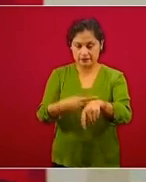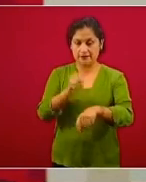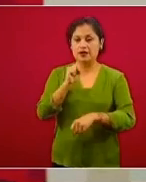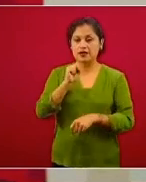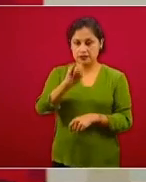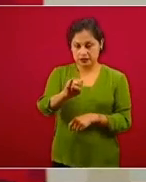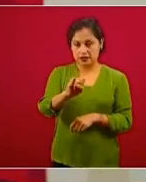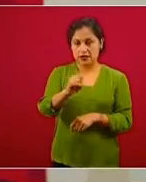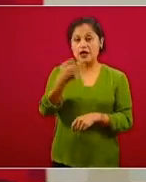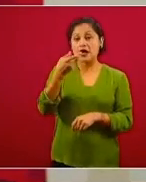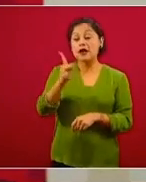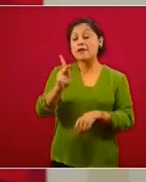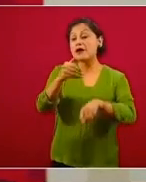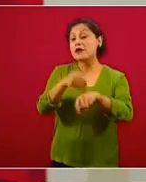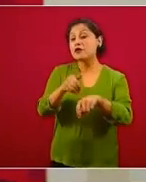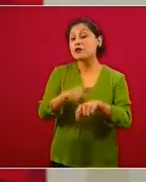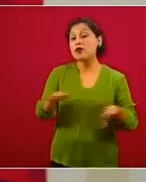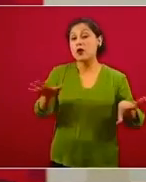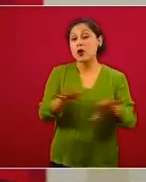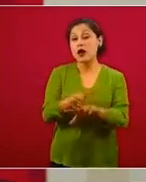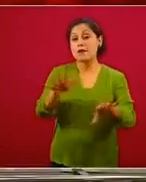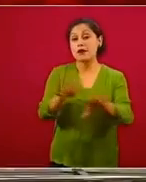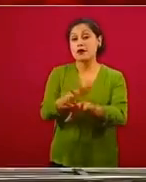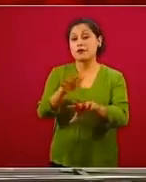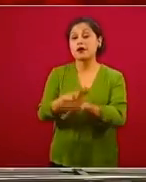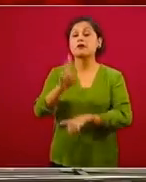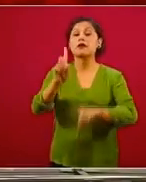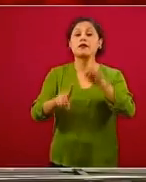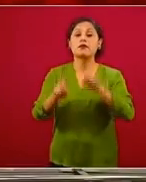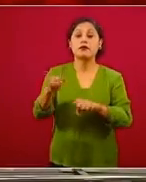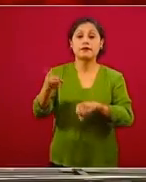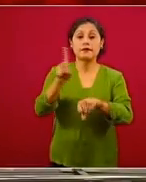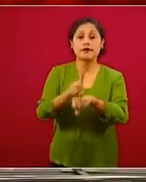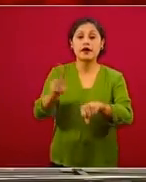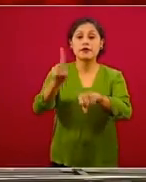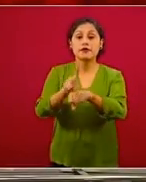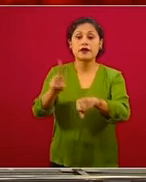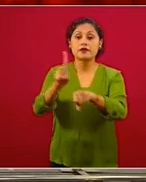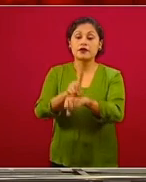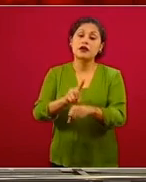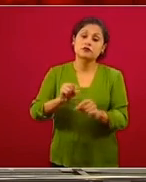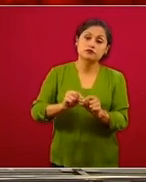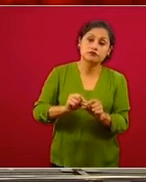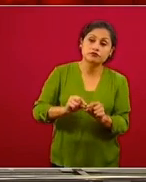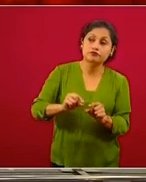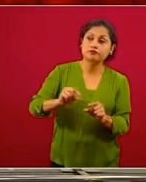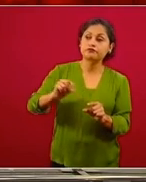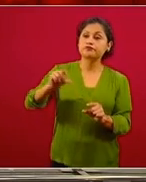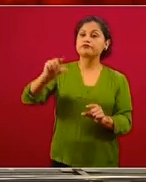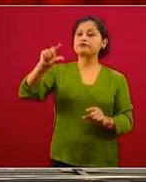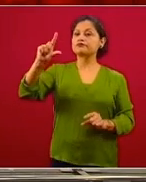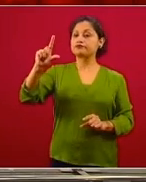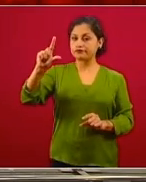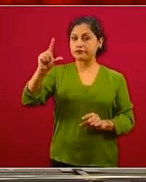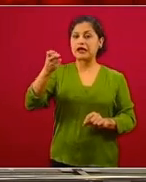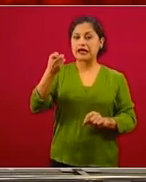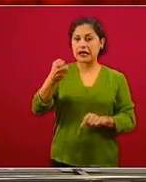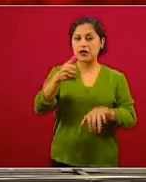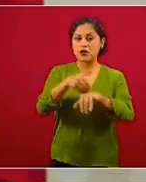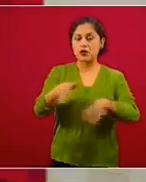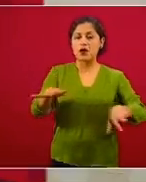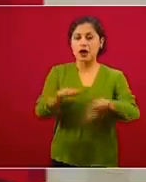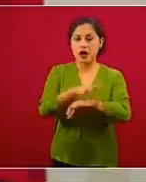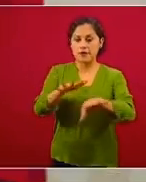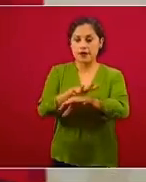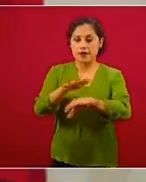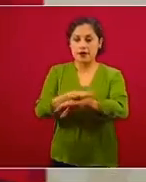the conforme increase in aumente the el daily número number diario of de casos, lo que cases. de If manera we simple le see that llamamos el curve aumento de la curva going o el up, ascenso de la curva, then we can see that